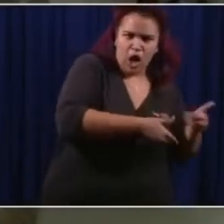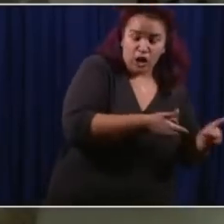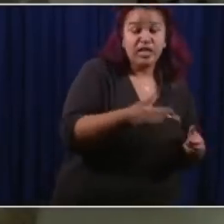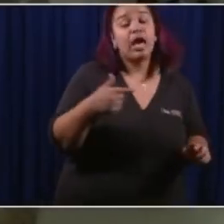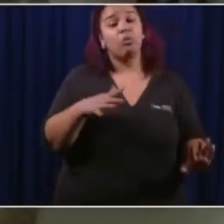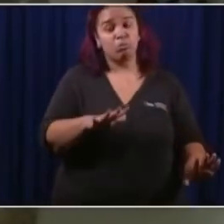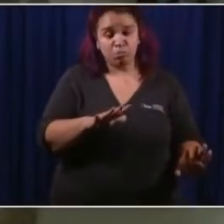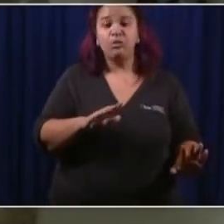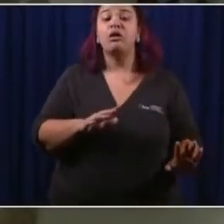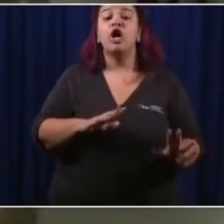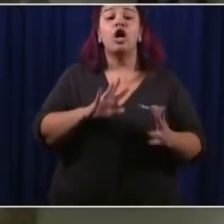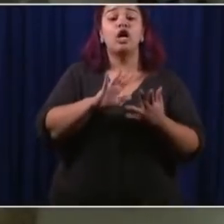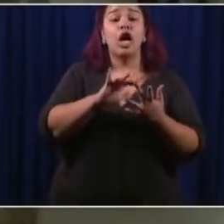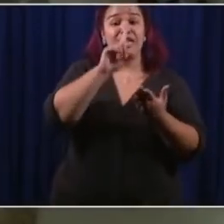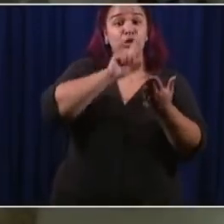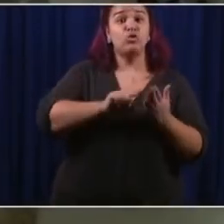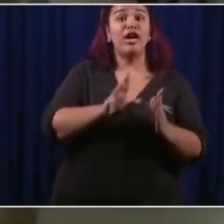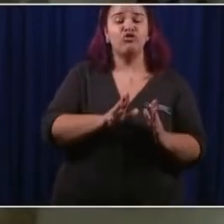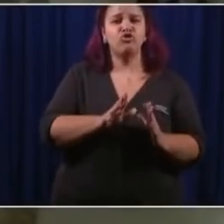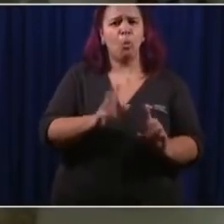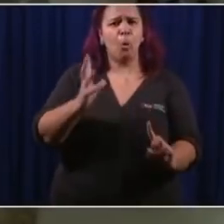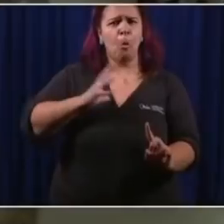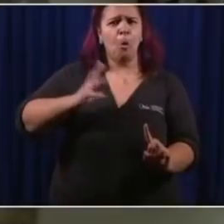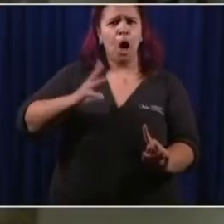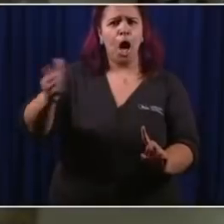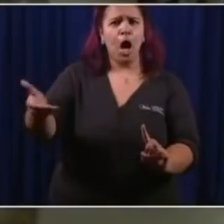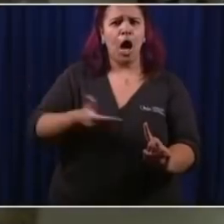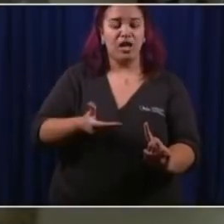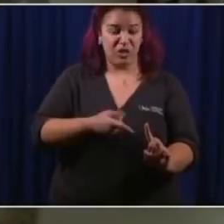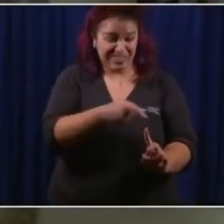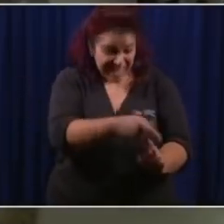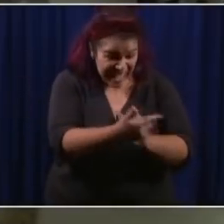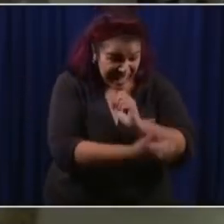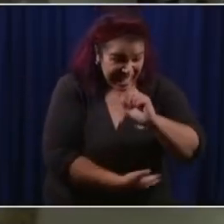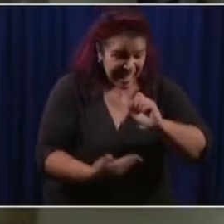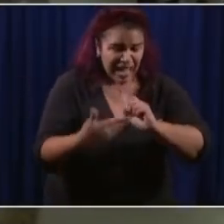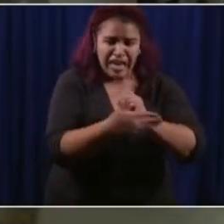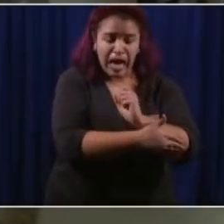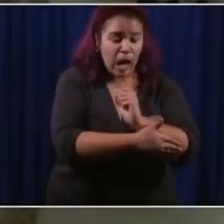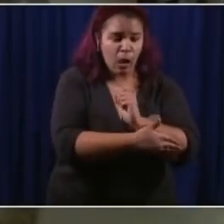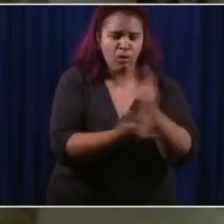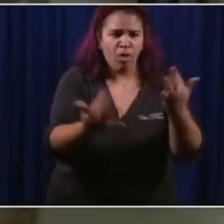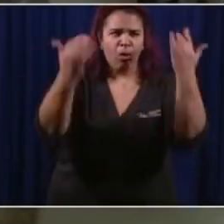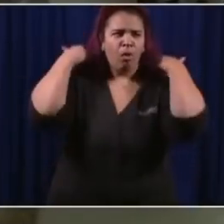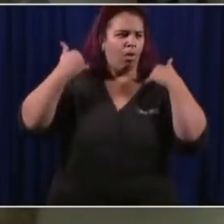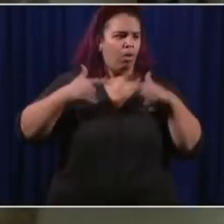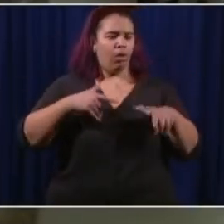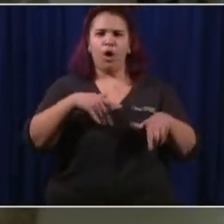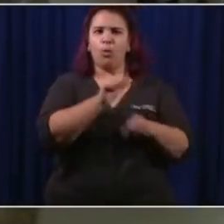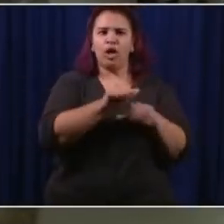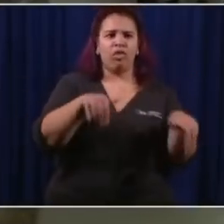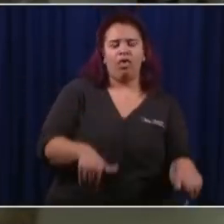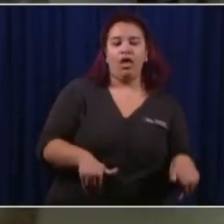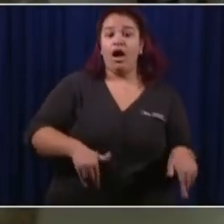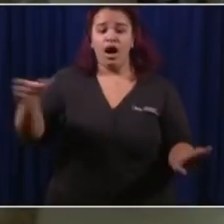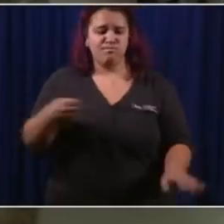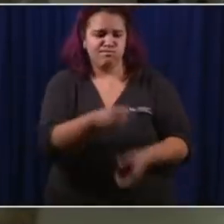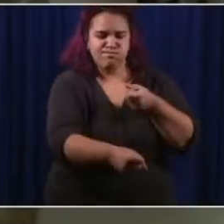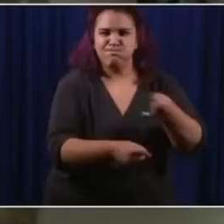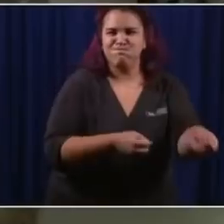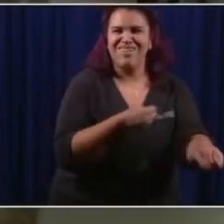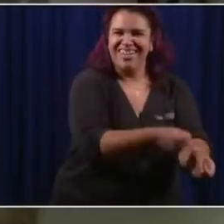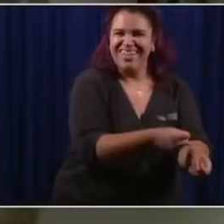can, if a county is overrun, something happens, so that we can put tracers in there.